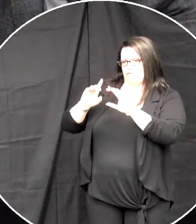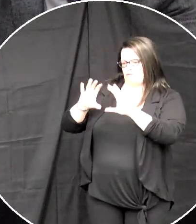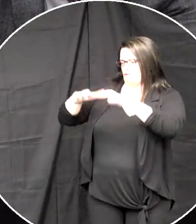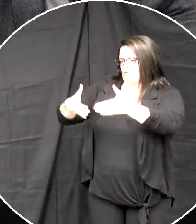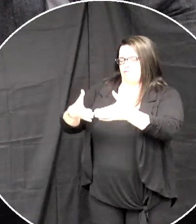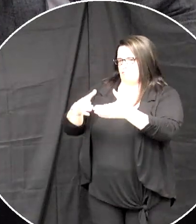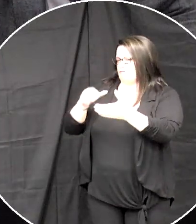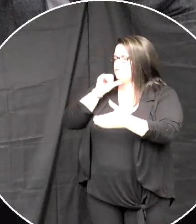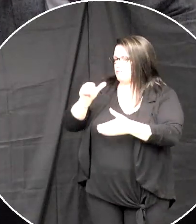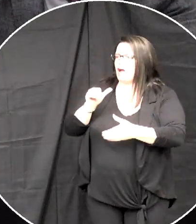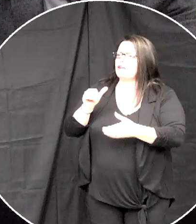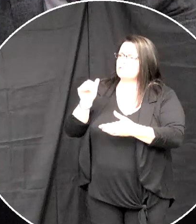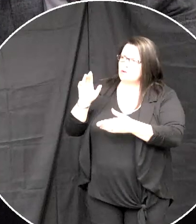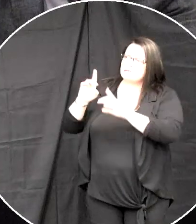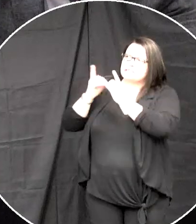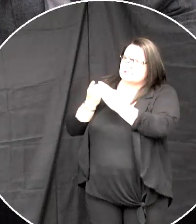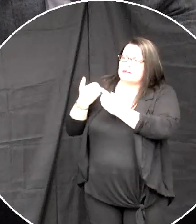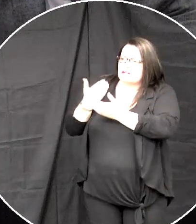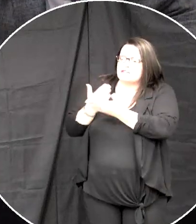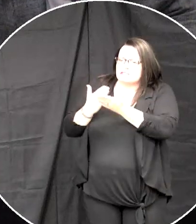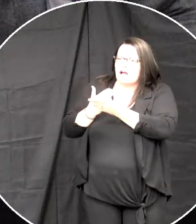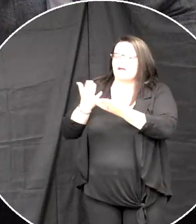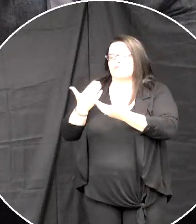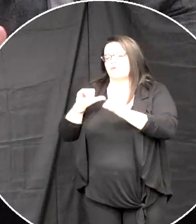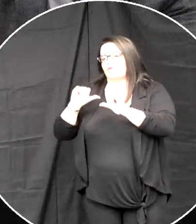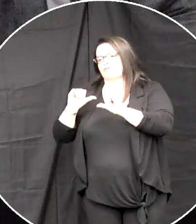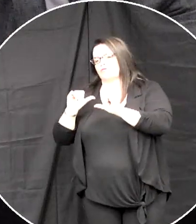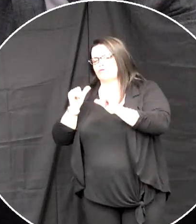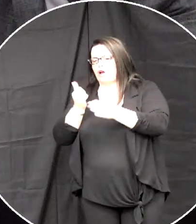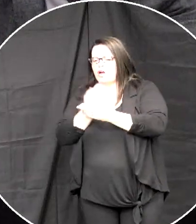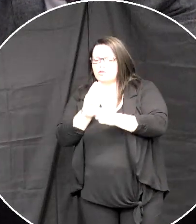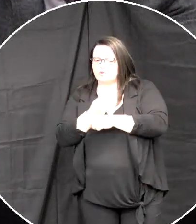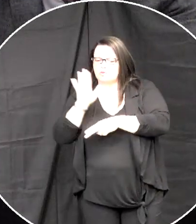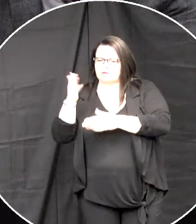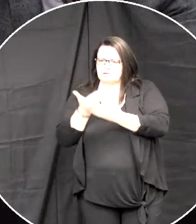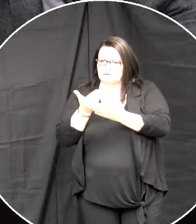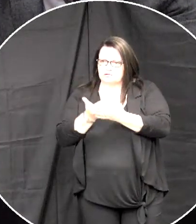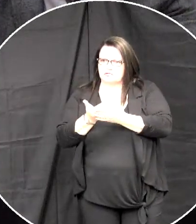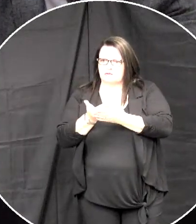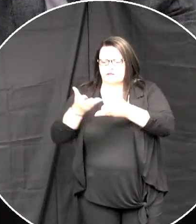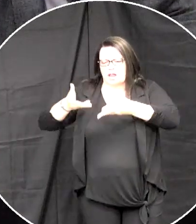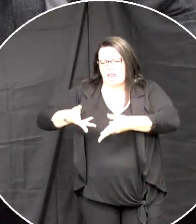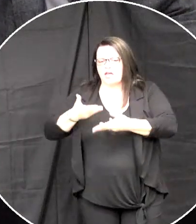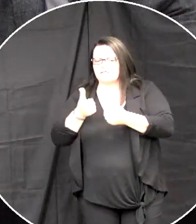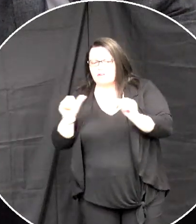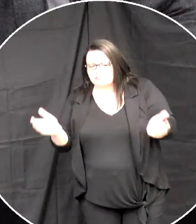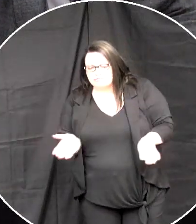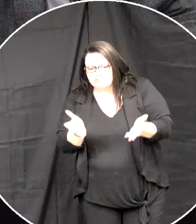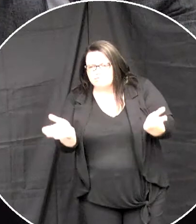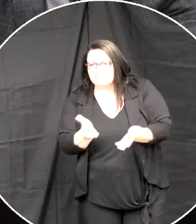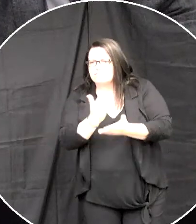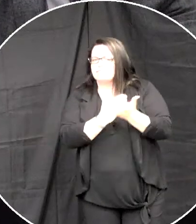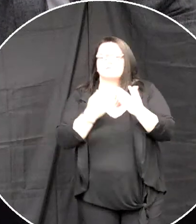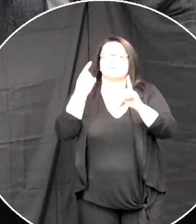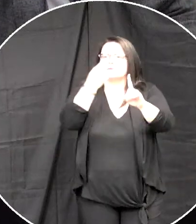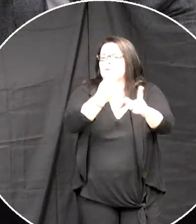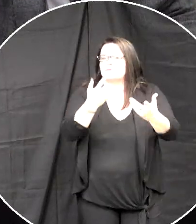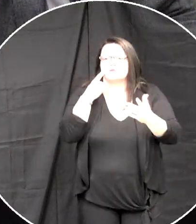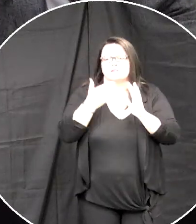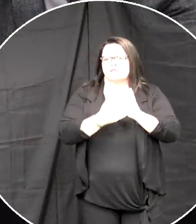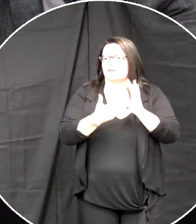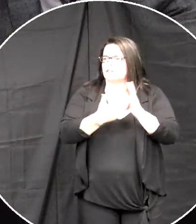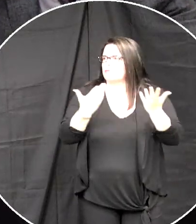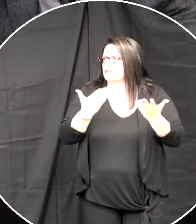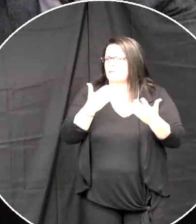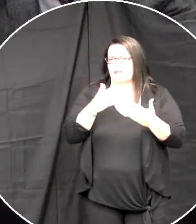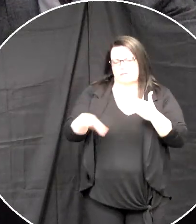district tries to use those funds to help our schools move along some initiatives, such as some updated IT